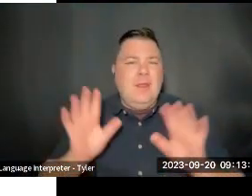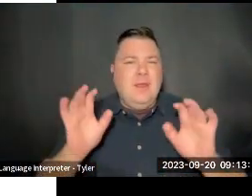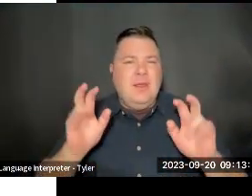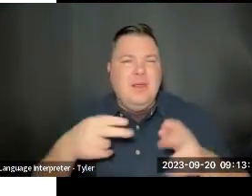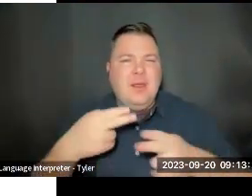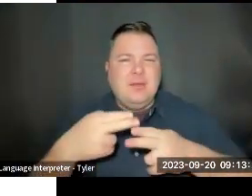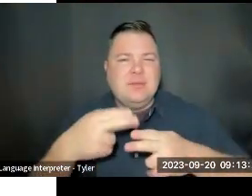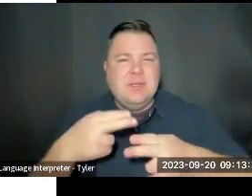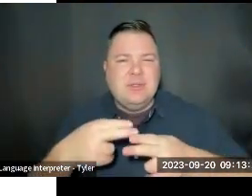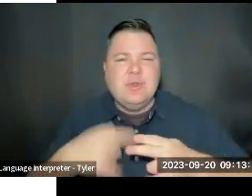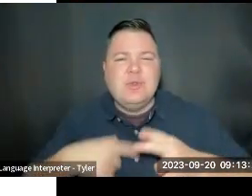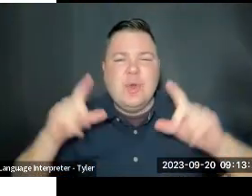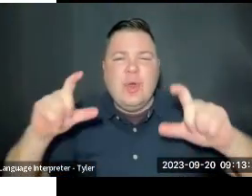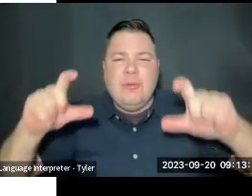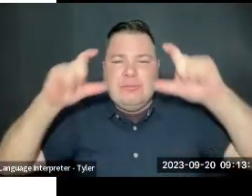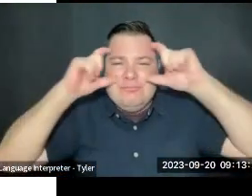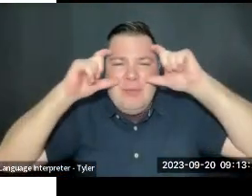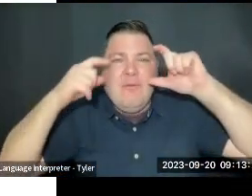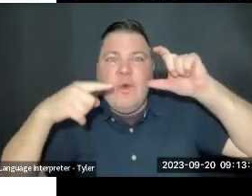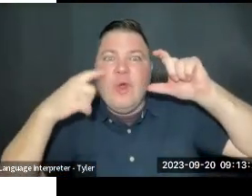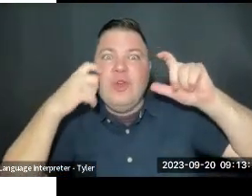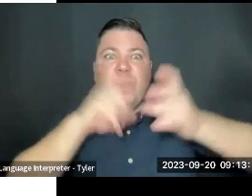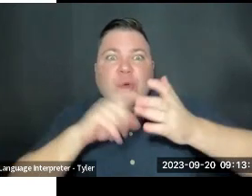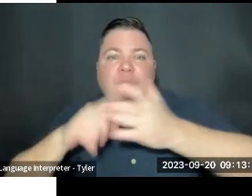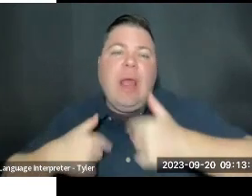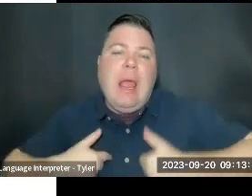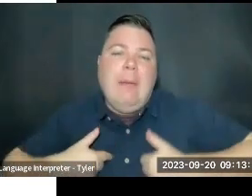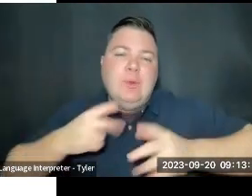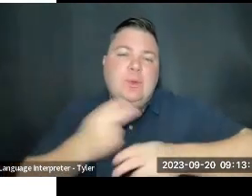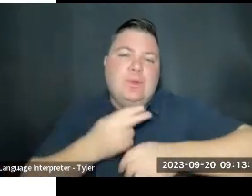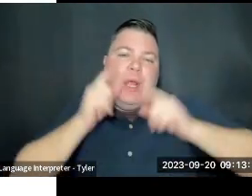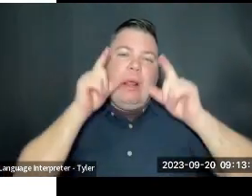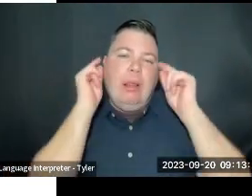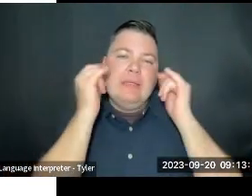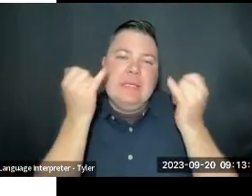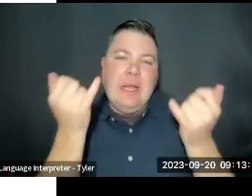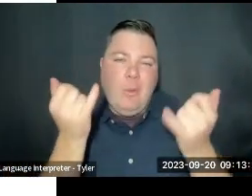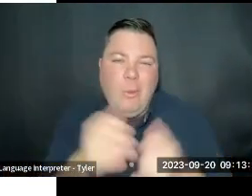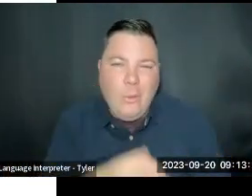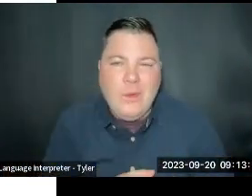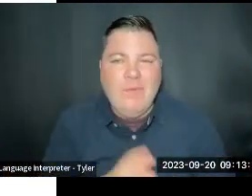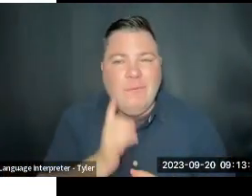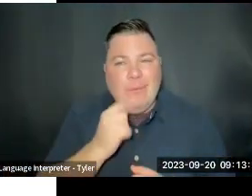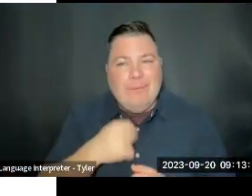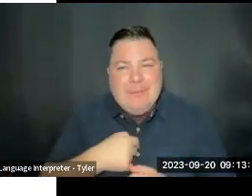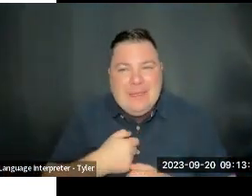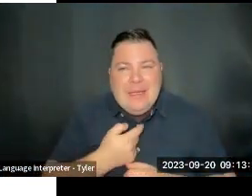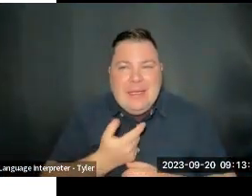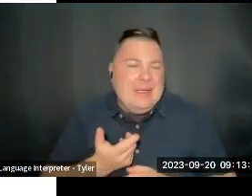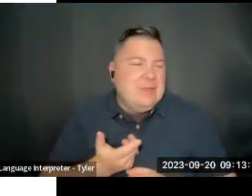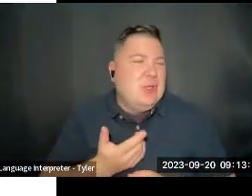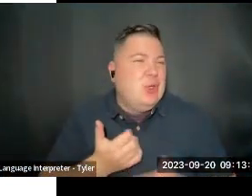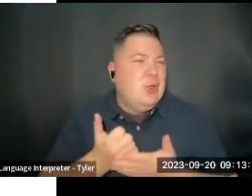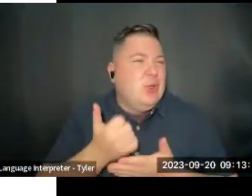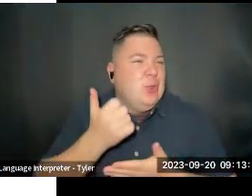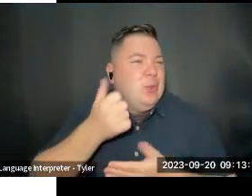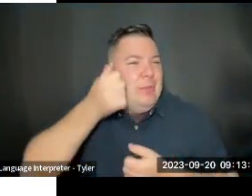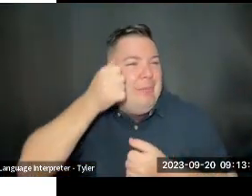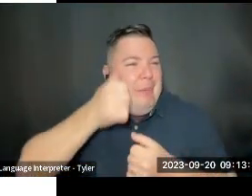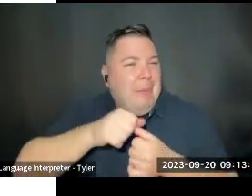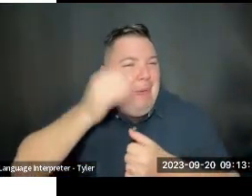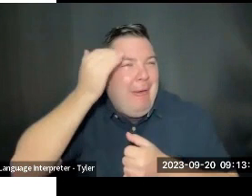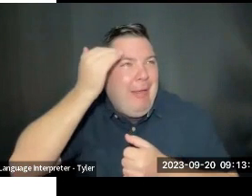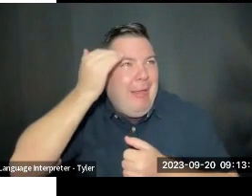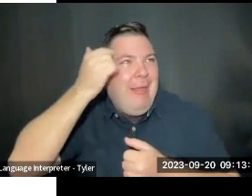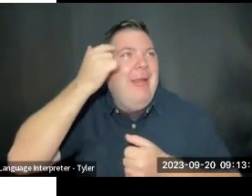noticing glasses. I'm wearing glasses right now, so it kind of, for me, is that good reminder that not only do